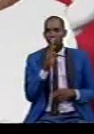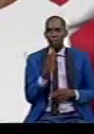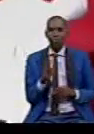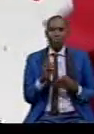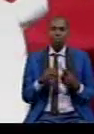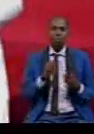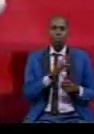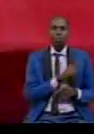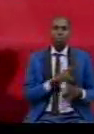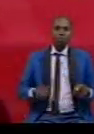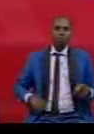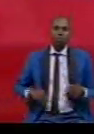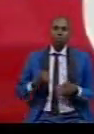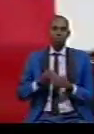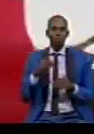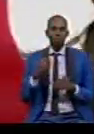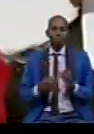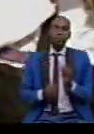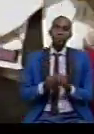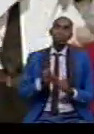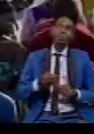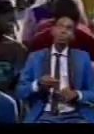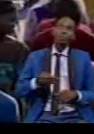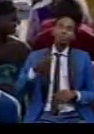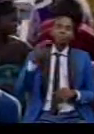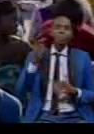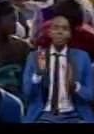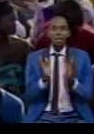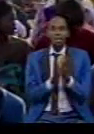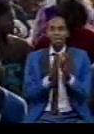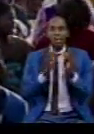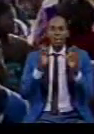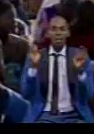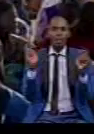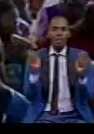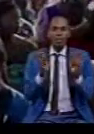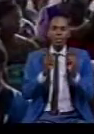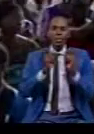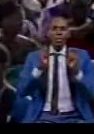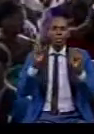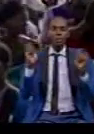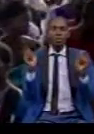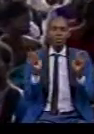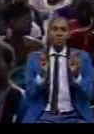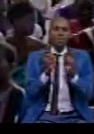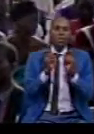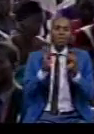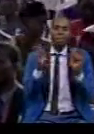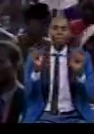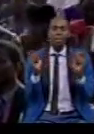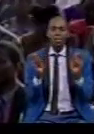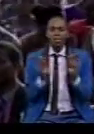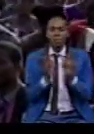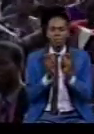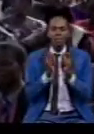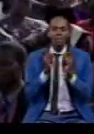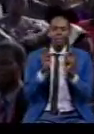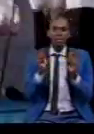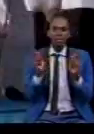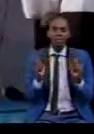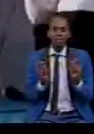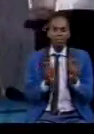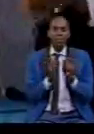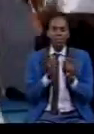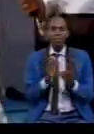promised. Whosoever shall call on the name of the Lord shall be saved. I pray for those